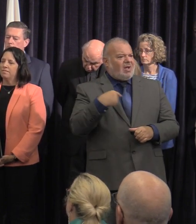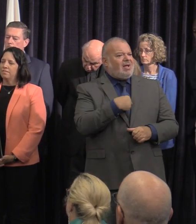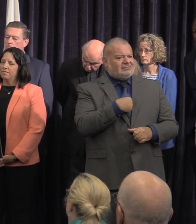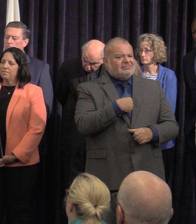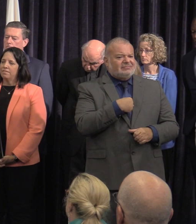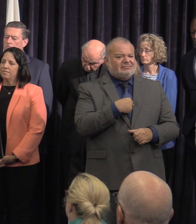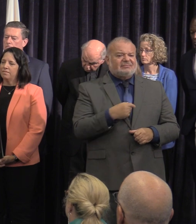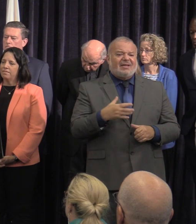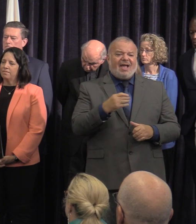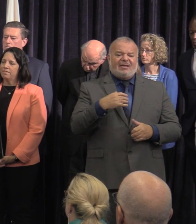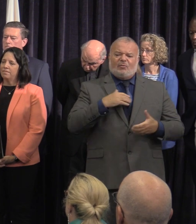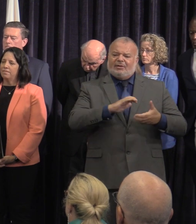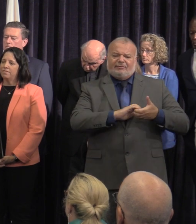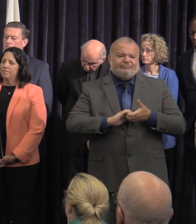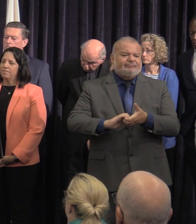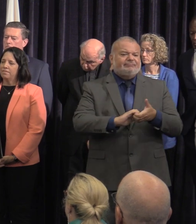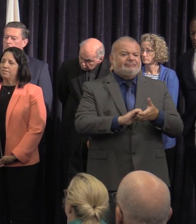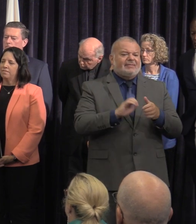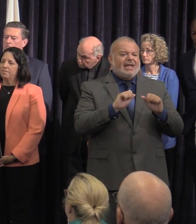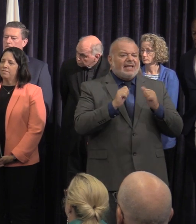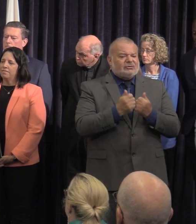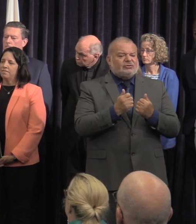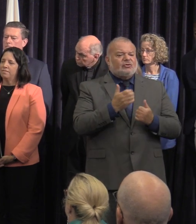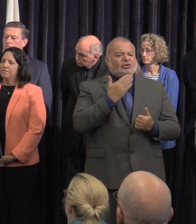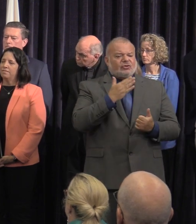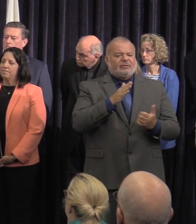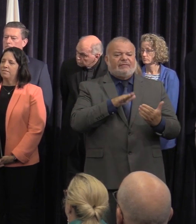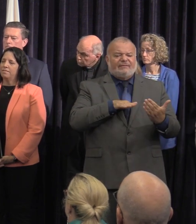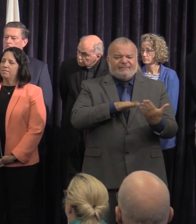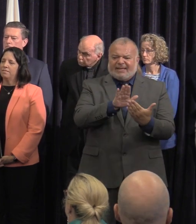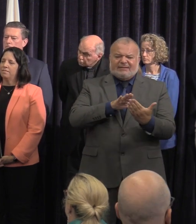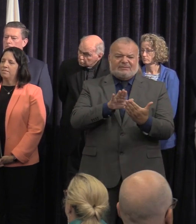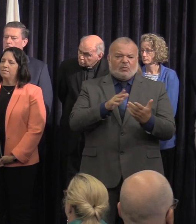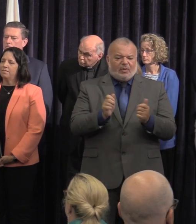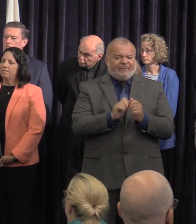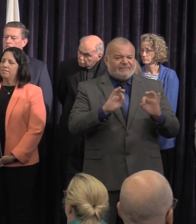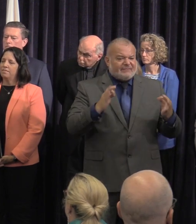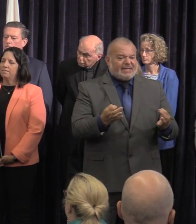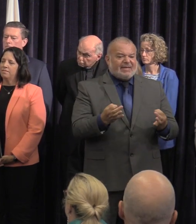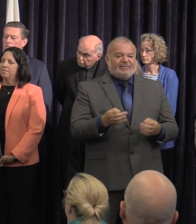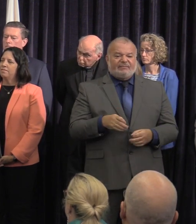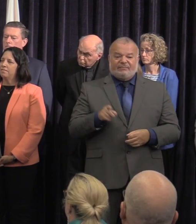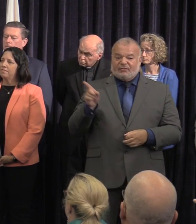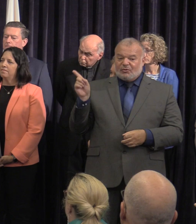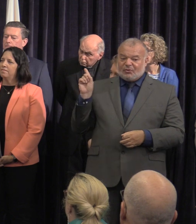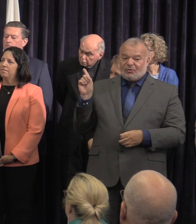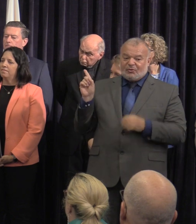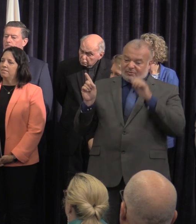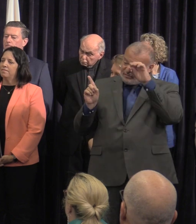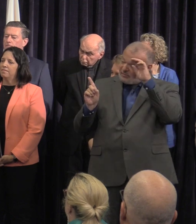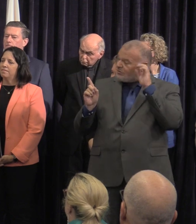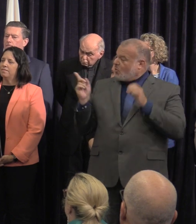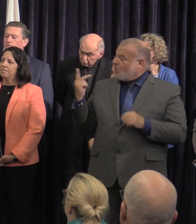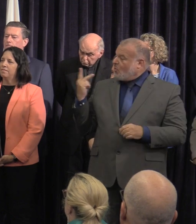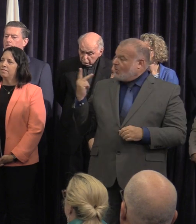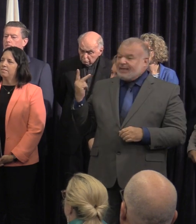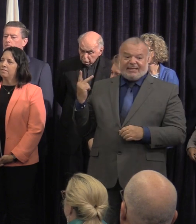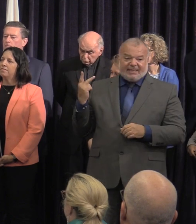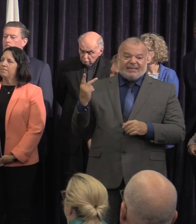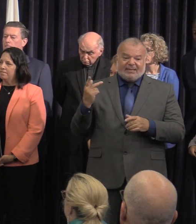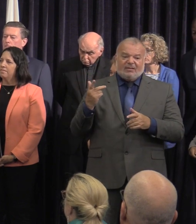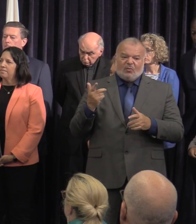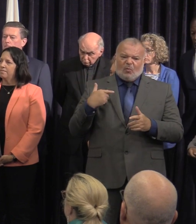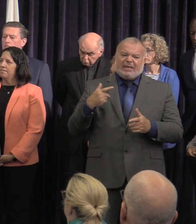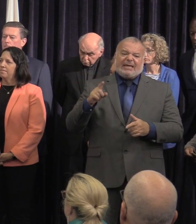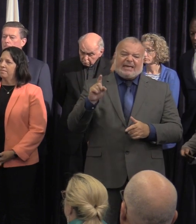agencies on the front lines in this fight. Governor, as you said the other night on a call, we must all meet this moment.